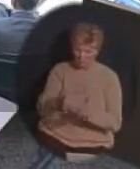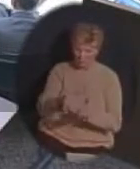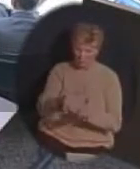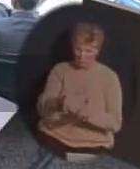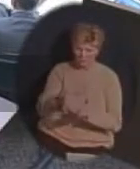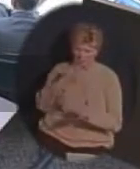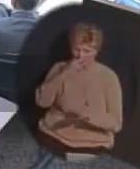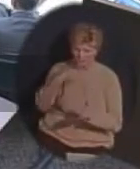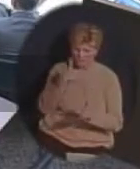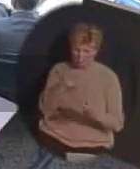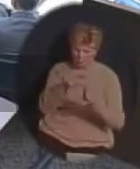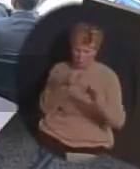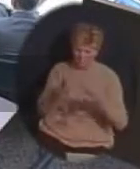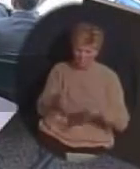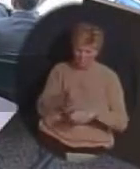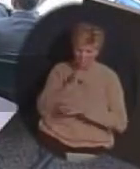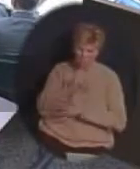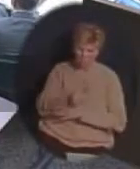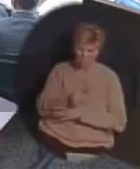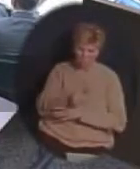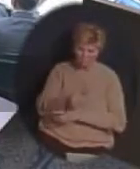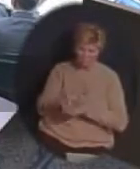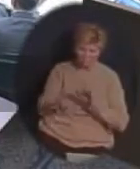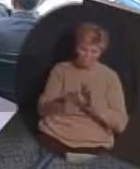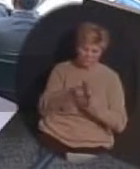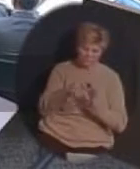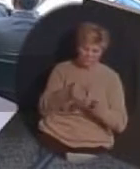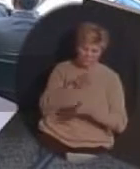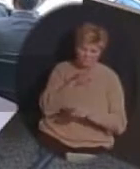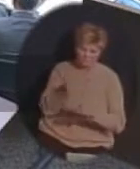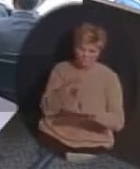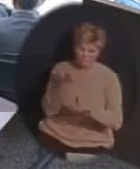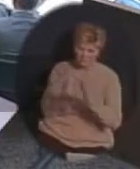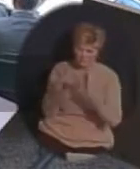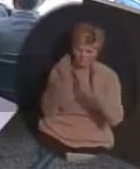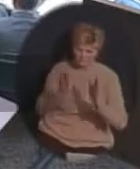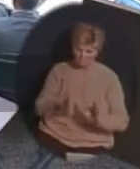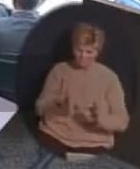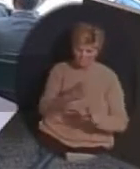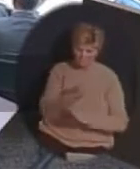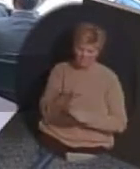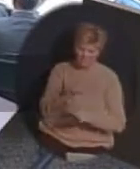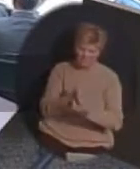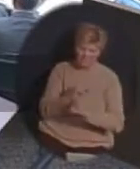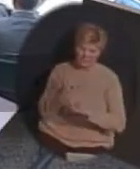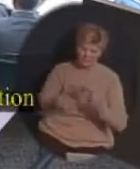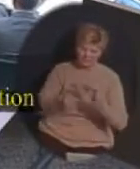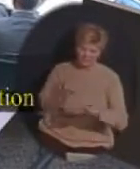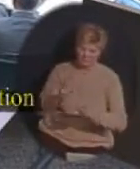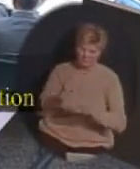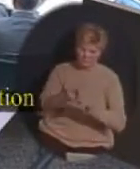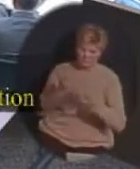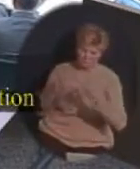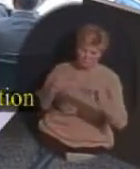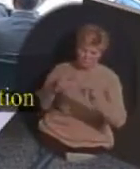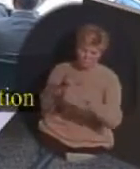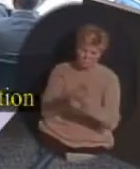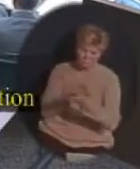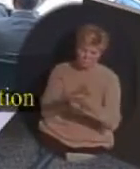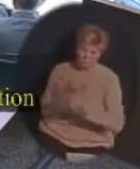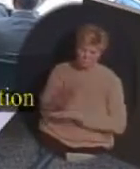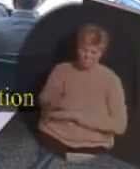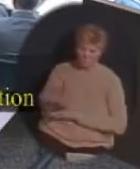program, school, and corporate scholarships to the schools of their choice. We are proud to introduce our National